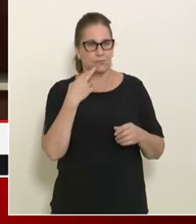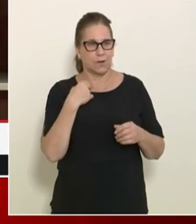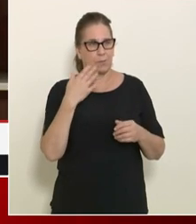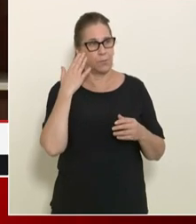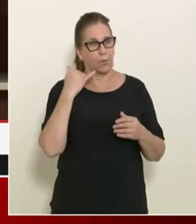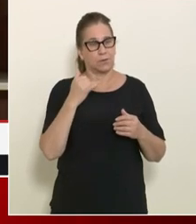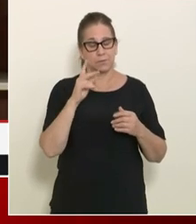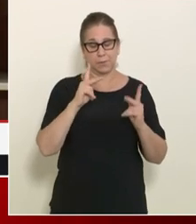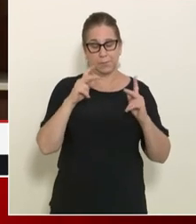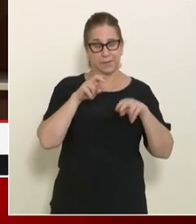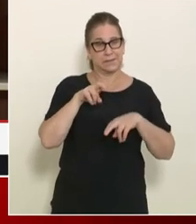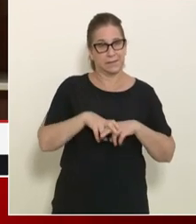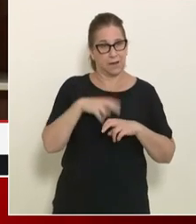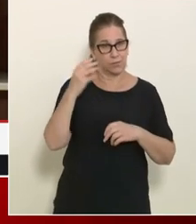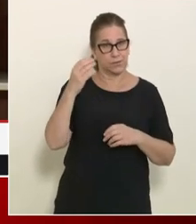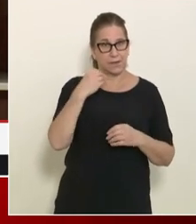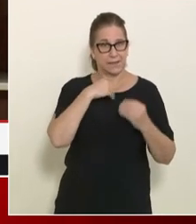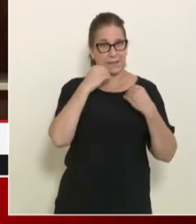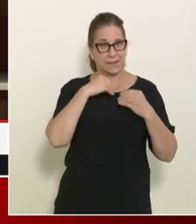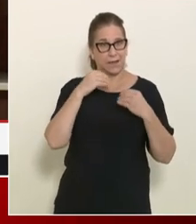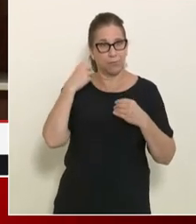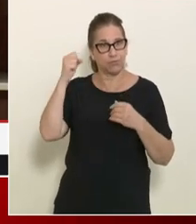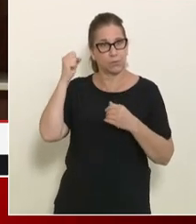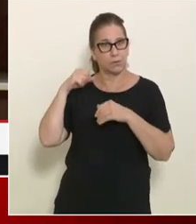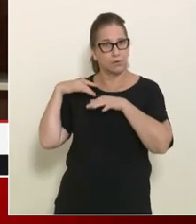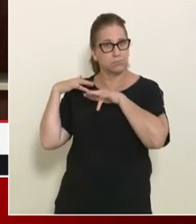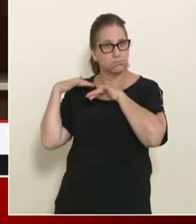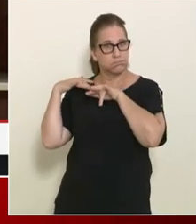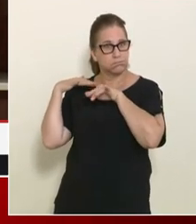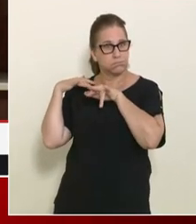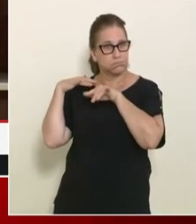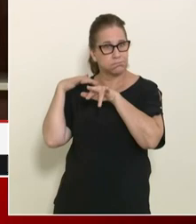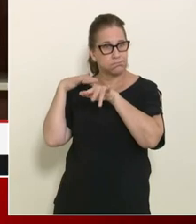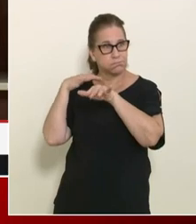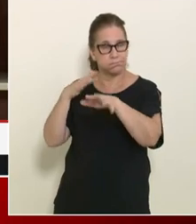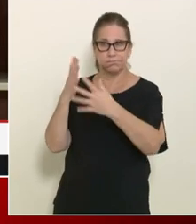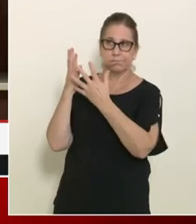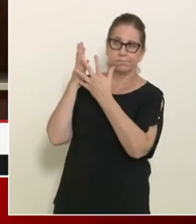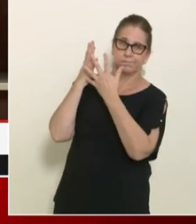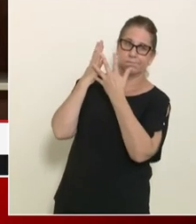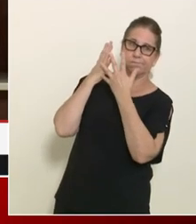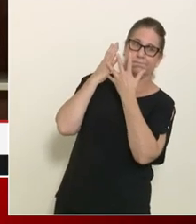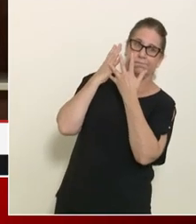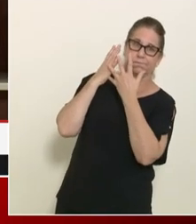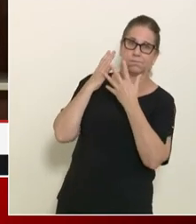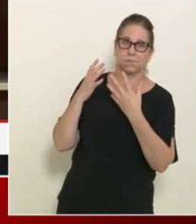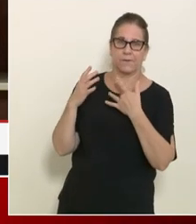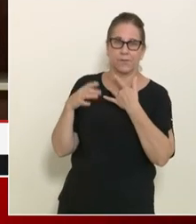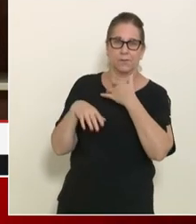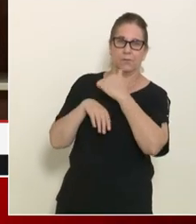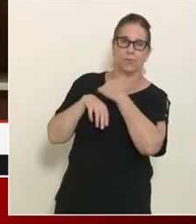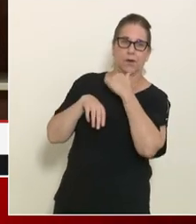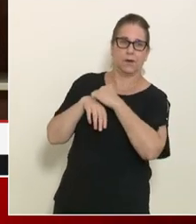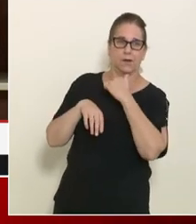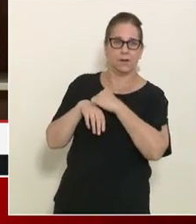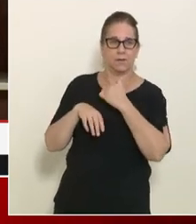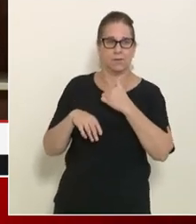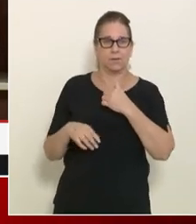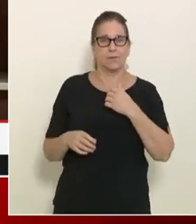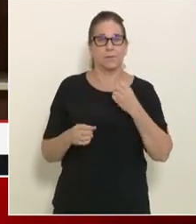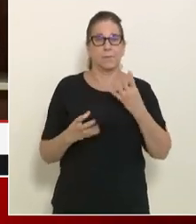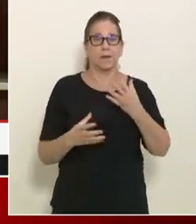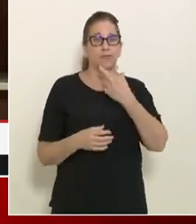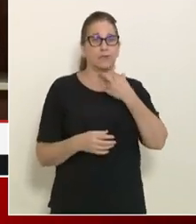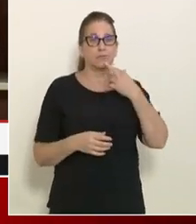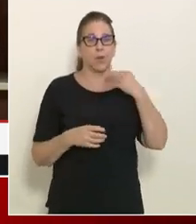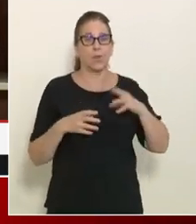and almost accosting them, getting right into their faces. I know social change is at